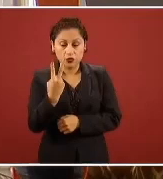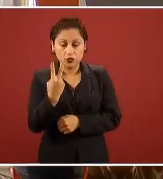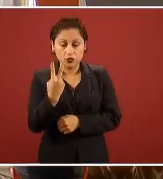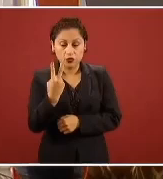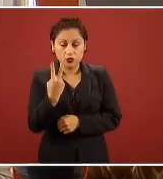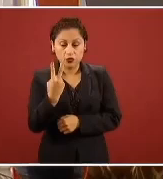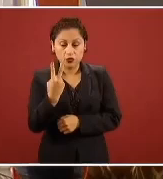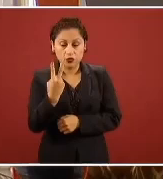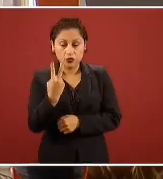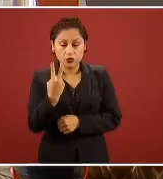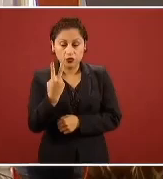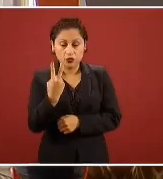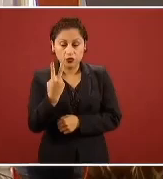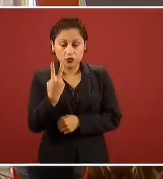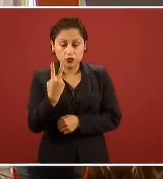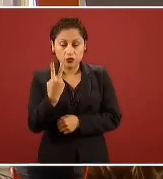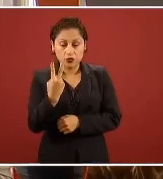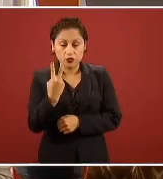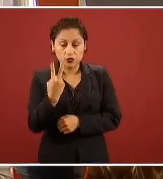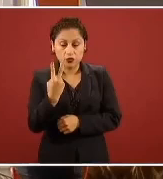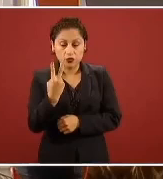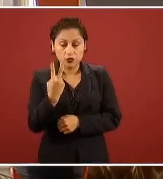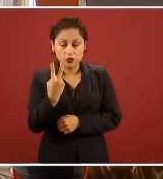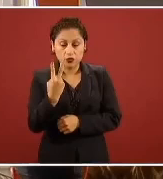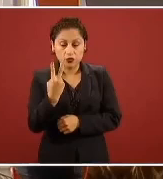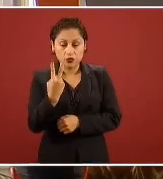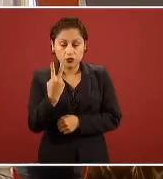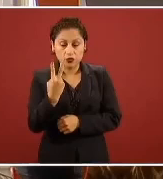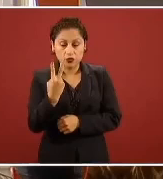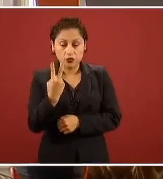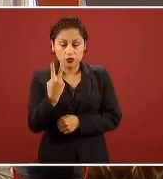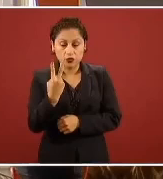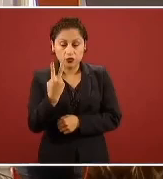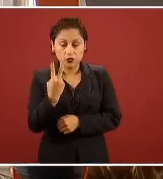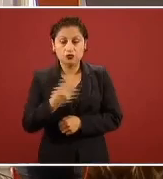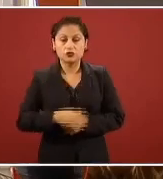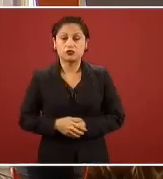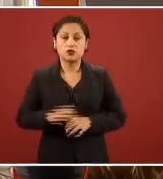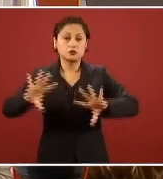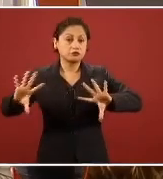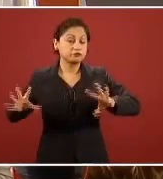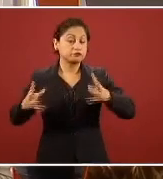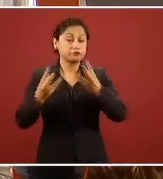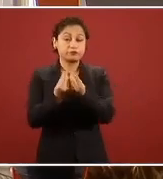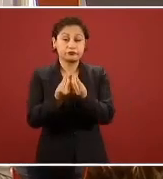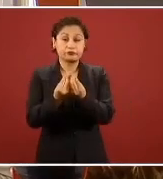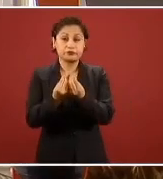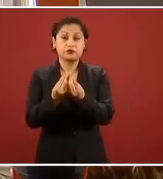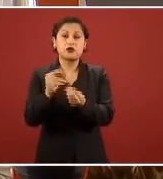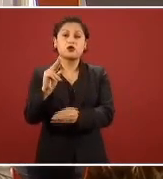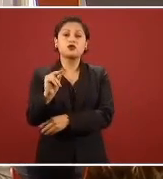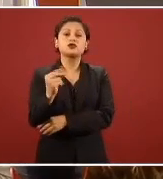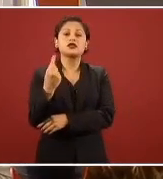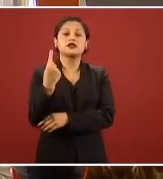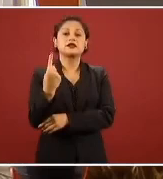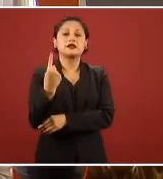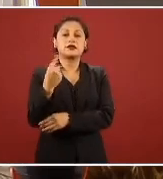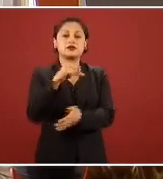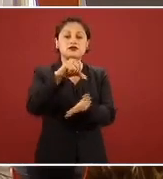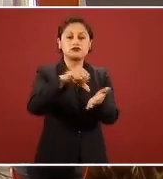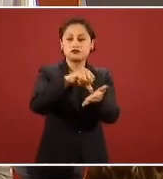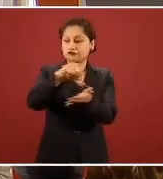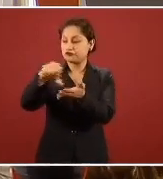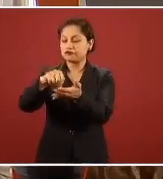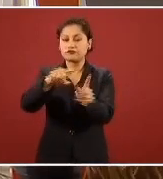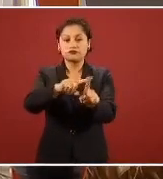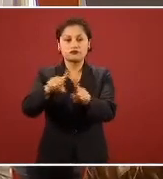2, 3, 2, 3. But he says to come to a total of... De 81 instalaciones 81 de la